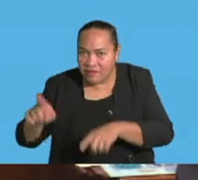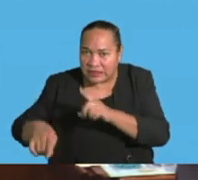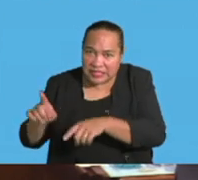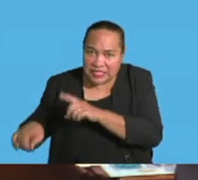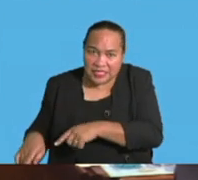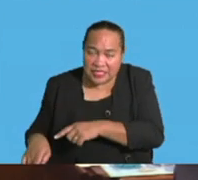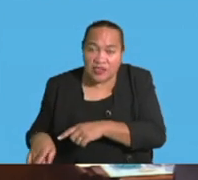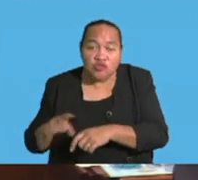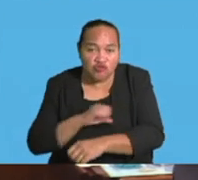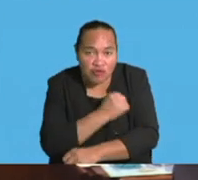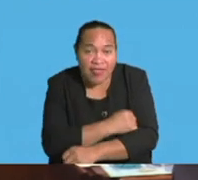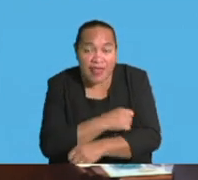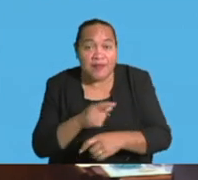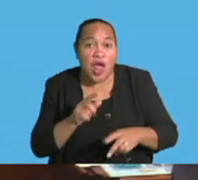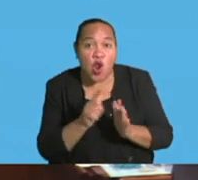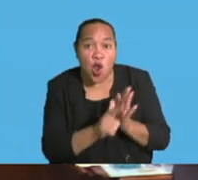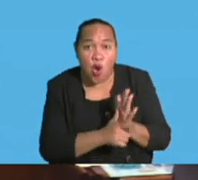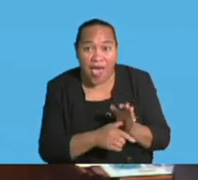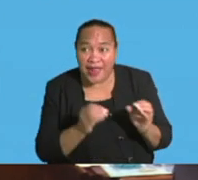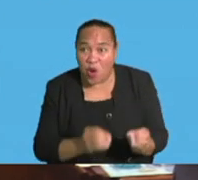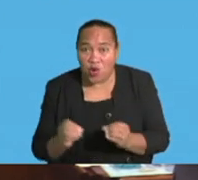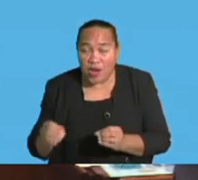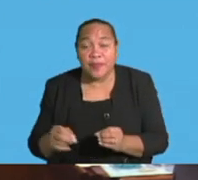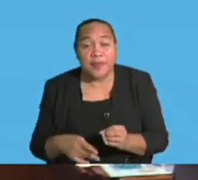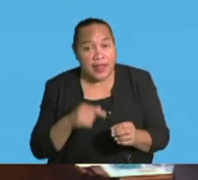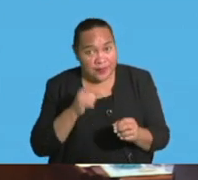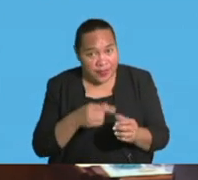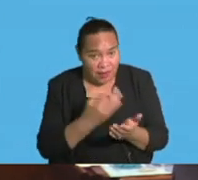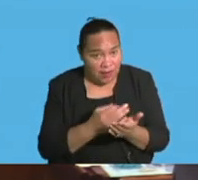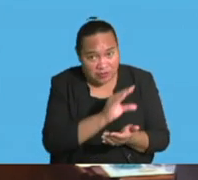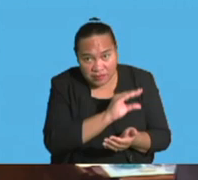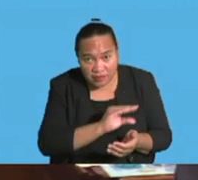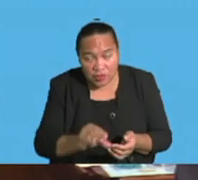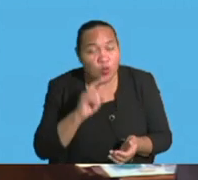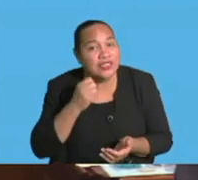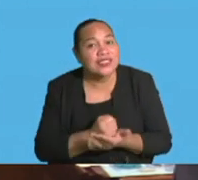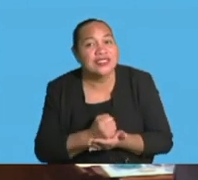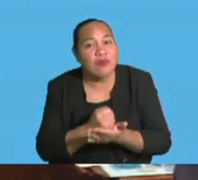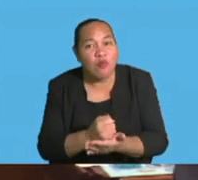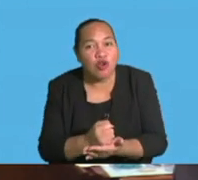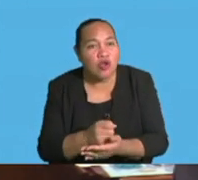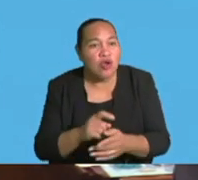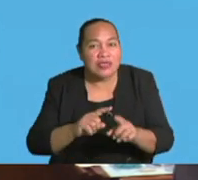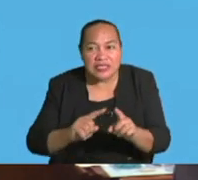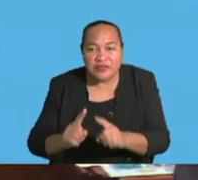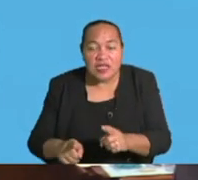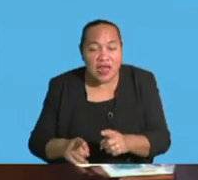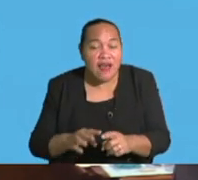On strengthening law and order, the 2019-2020 allocation will support the enforcement of forestry